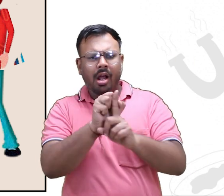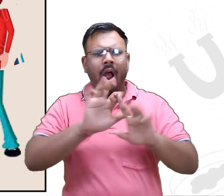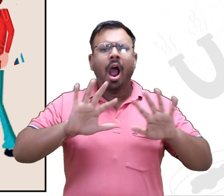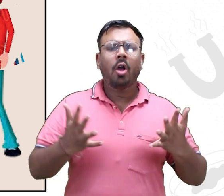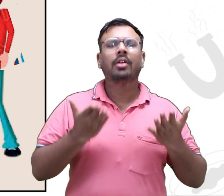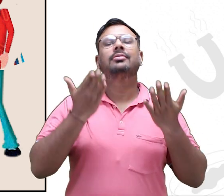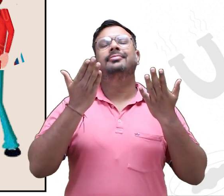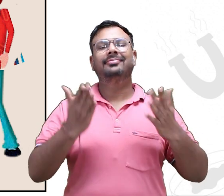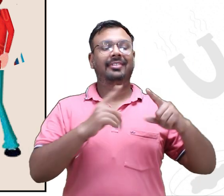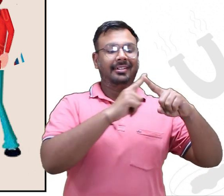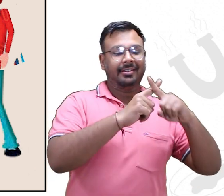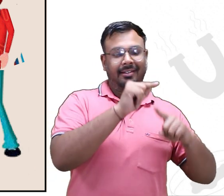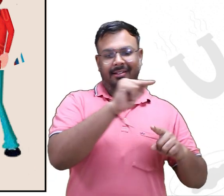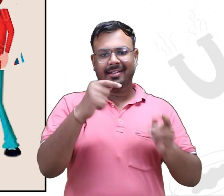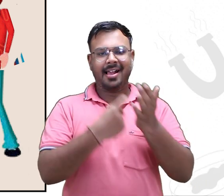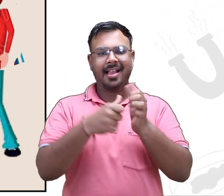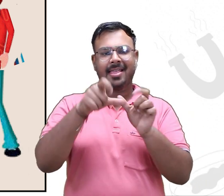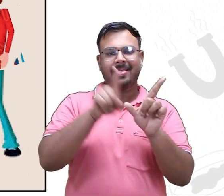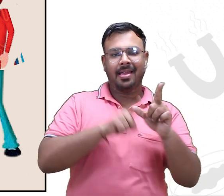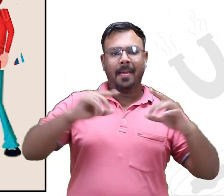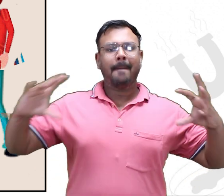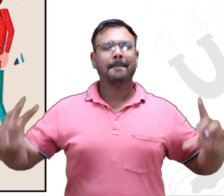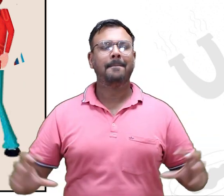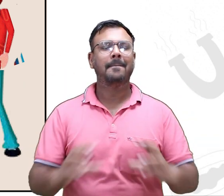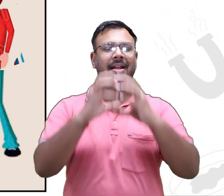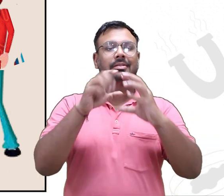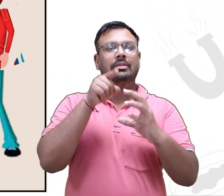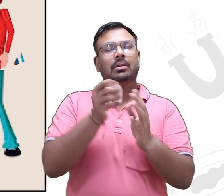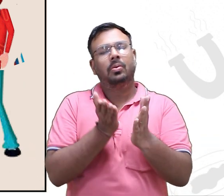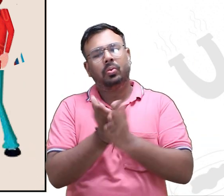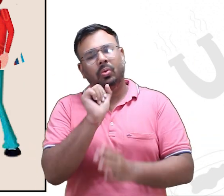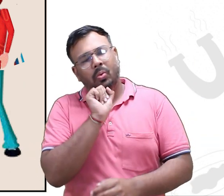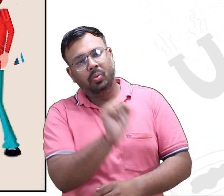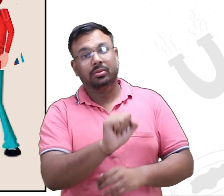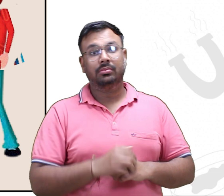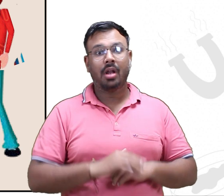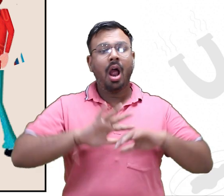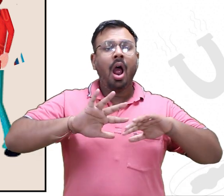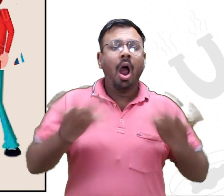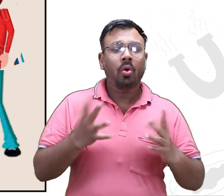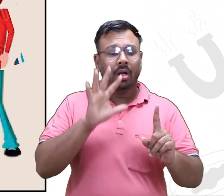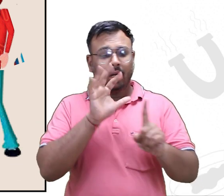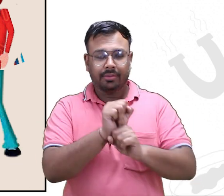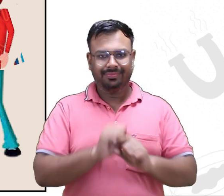is a technique to find the three-dimensional atomic structure of the protein.